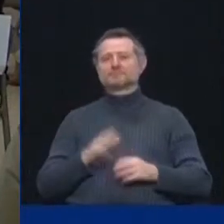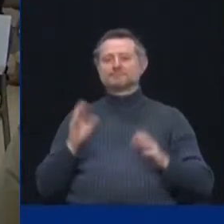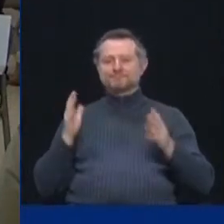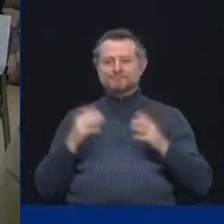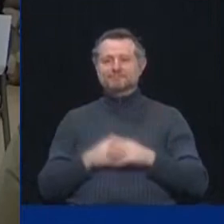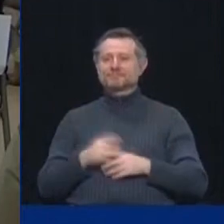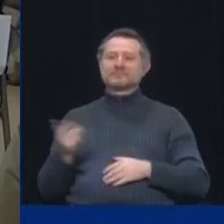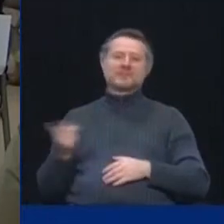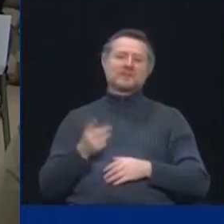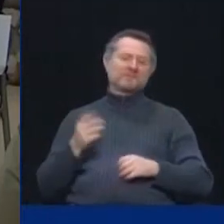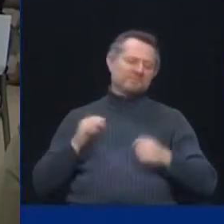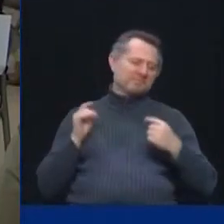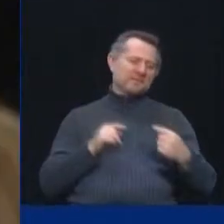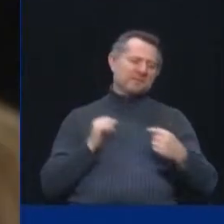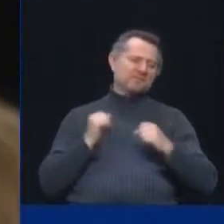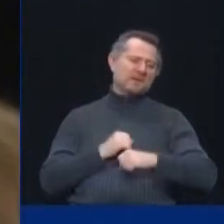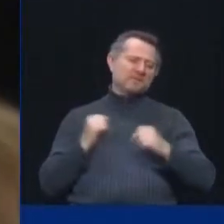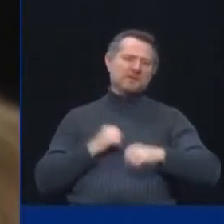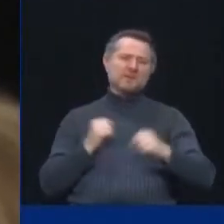long.